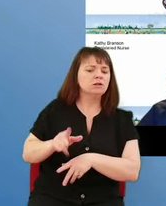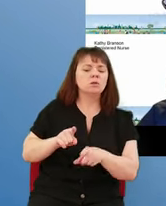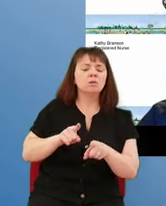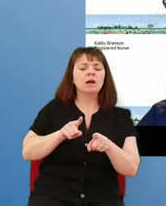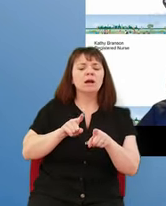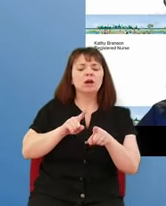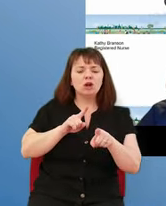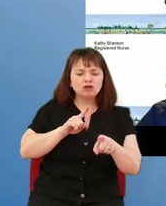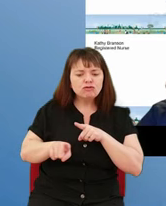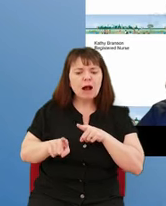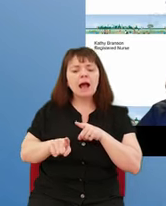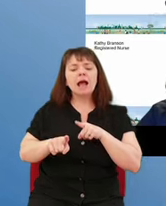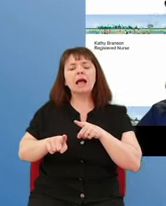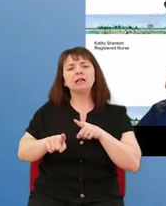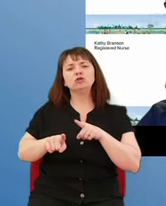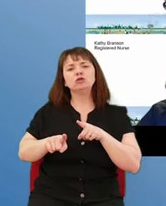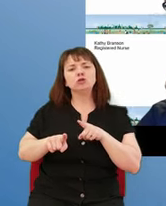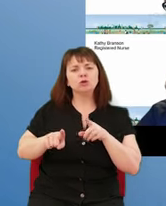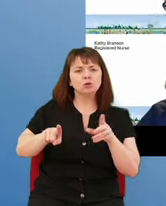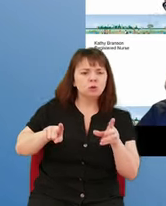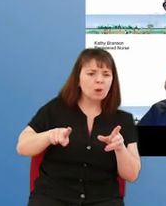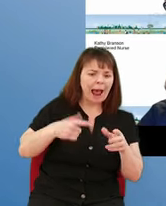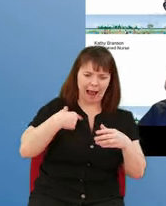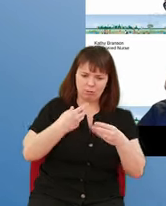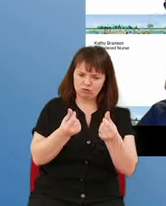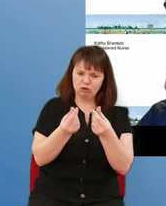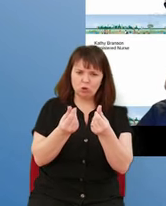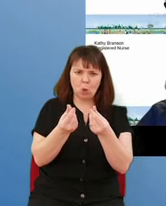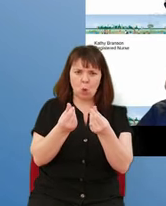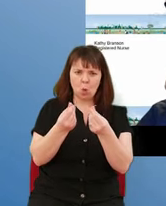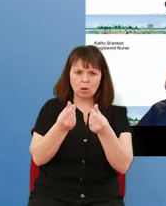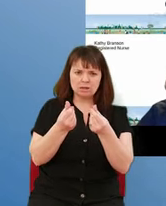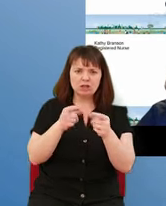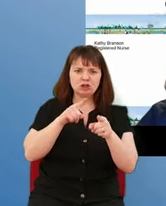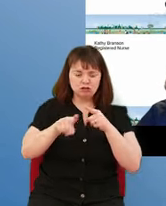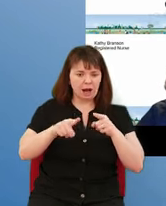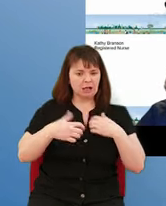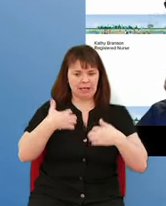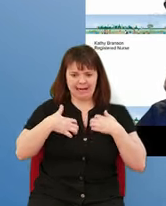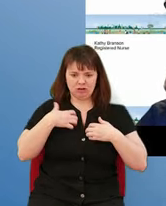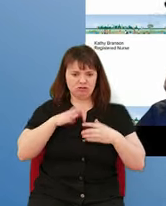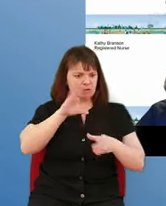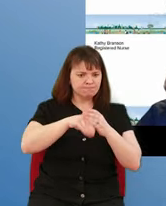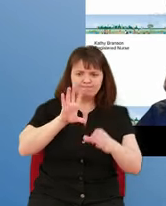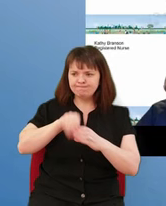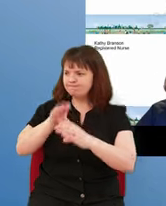interested if there are any other areas that members think we need to test on.